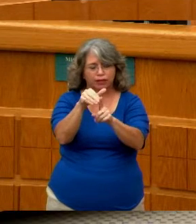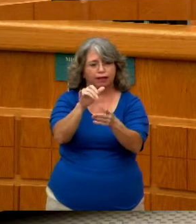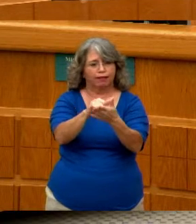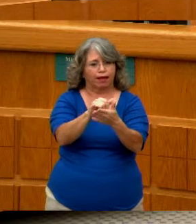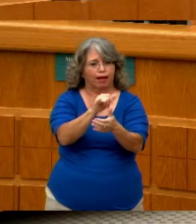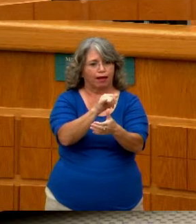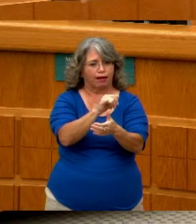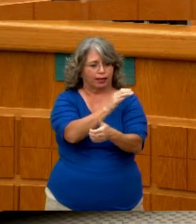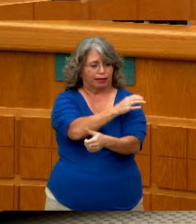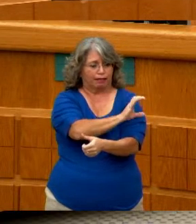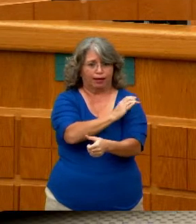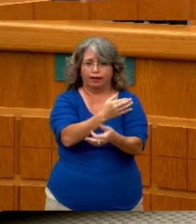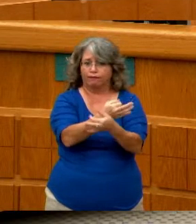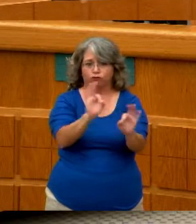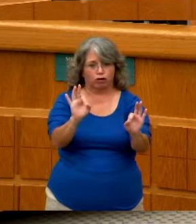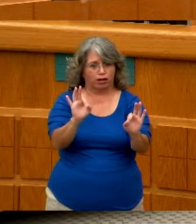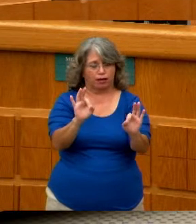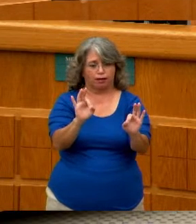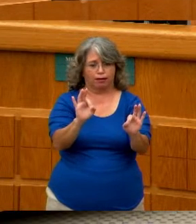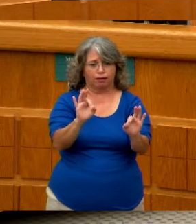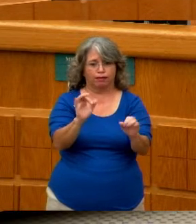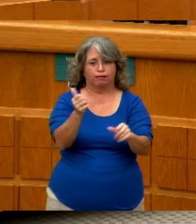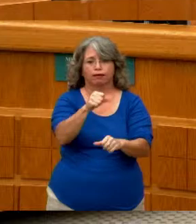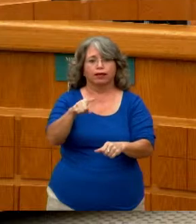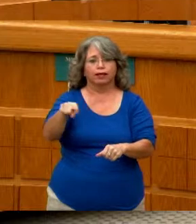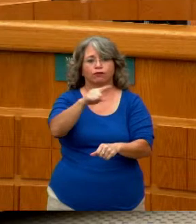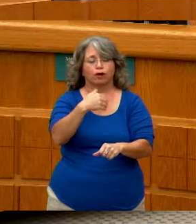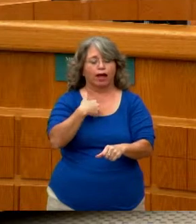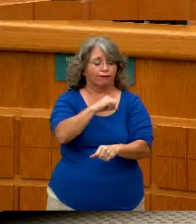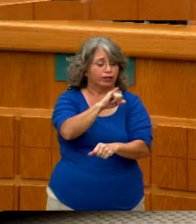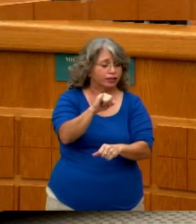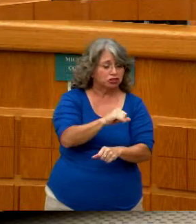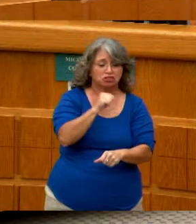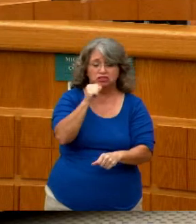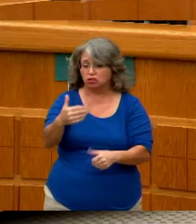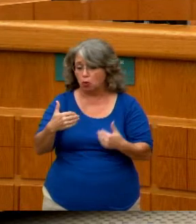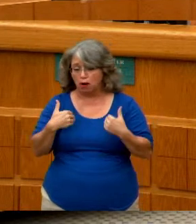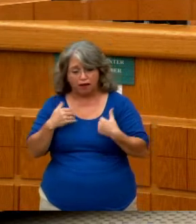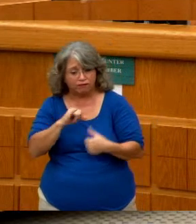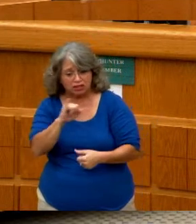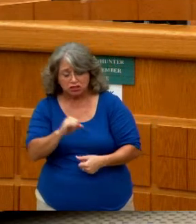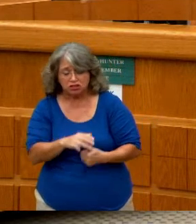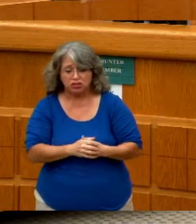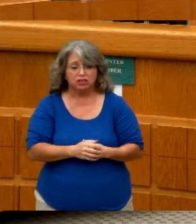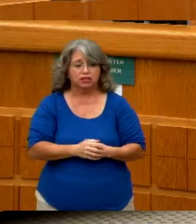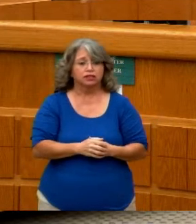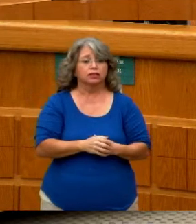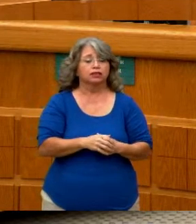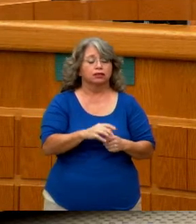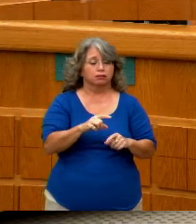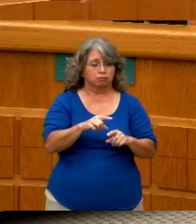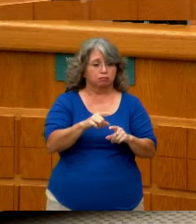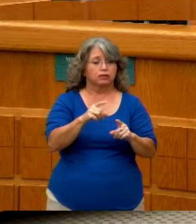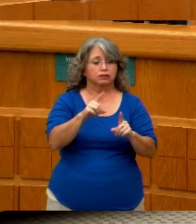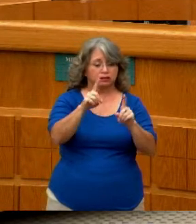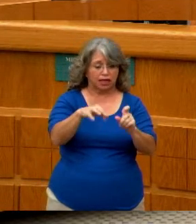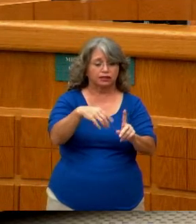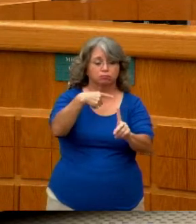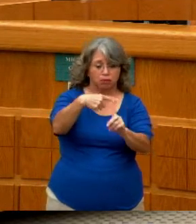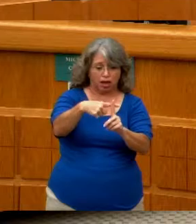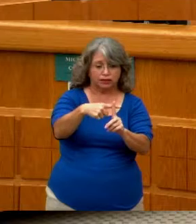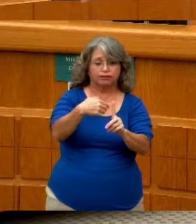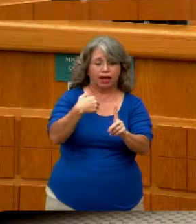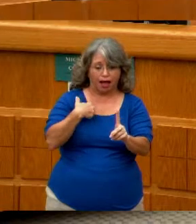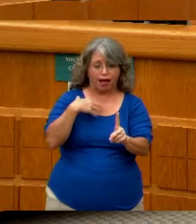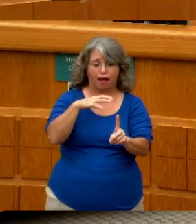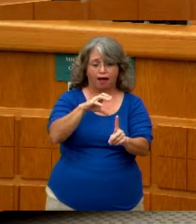want to remind you that this clinic is free and it's available for those of you who have insurance, who don't have insurance. You just need to